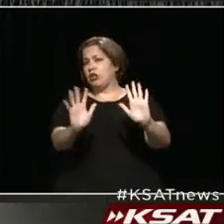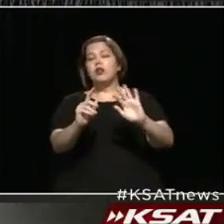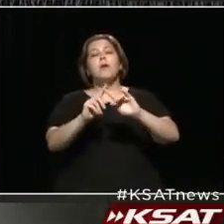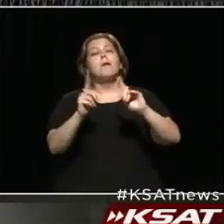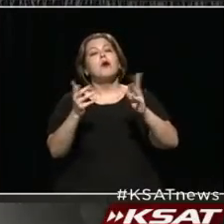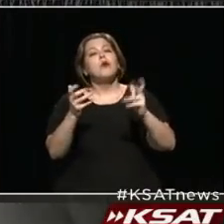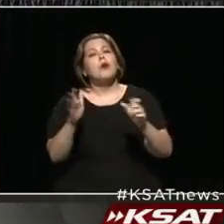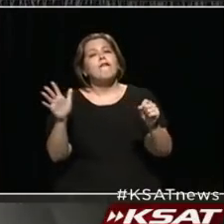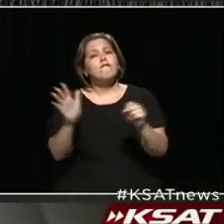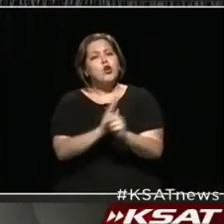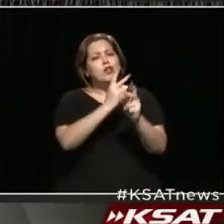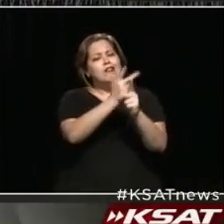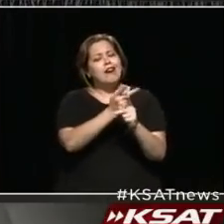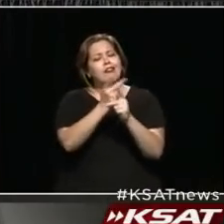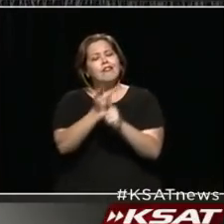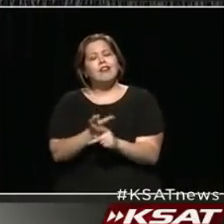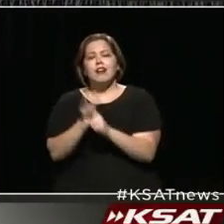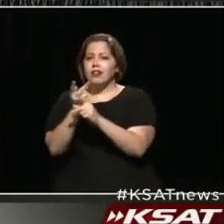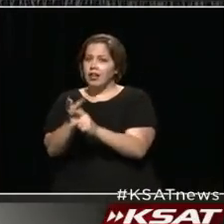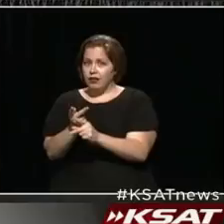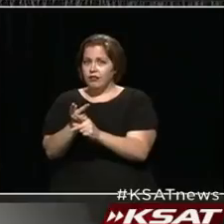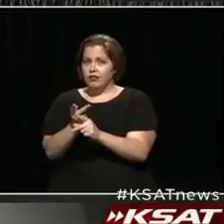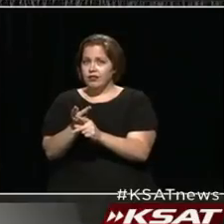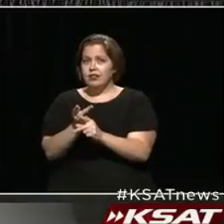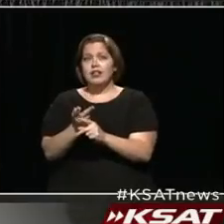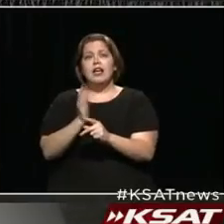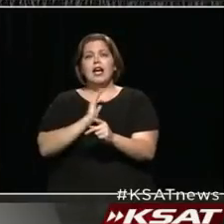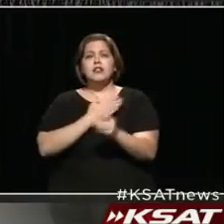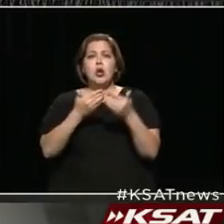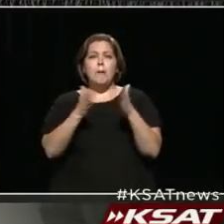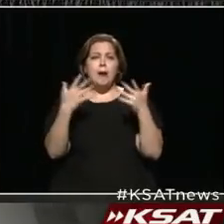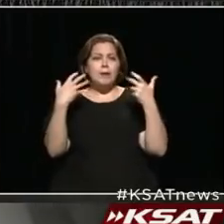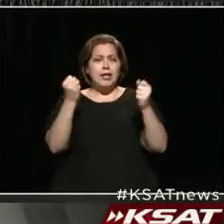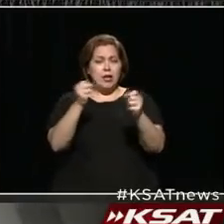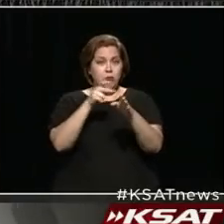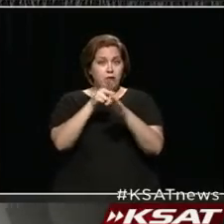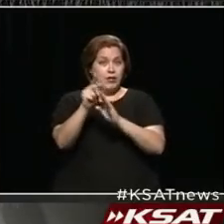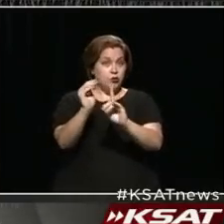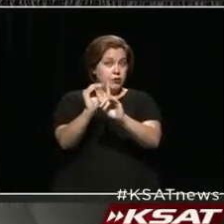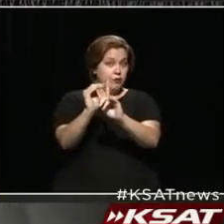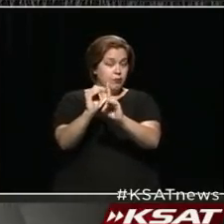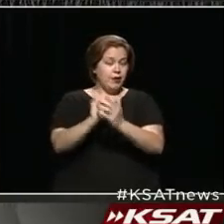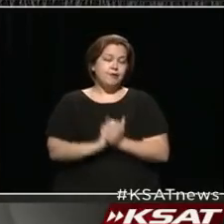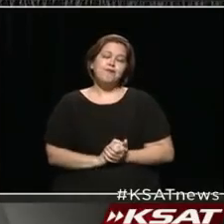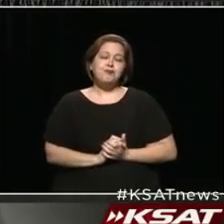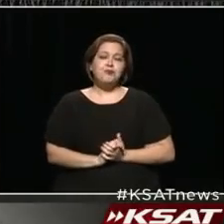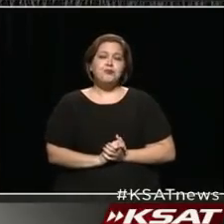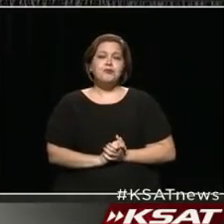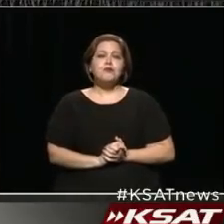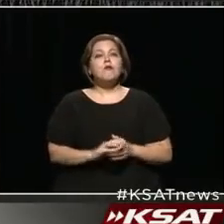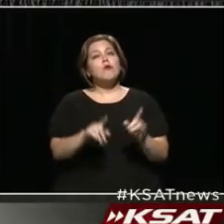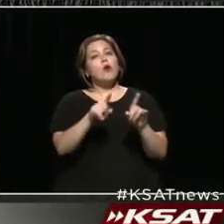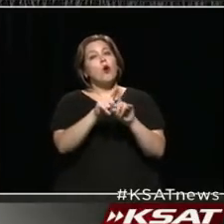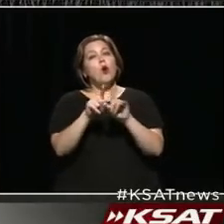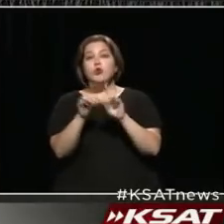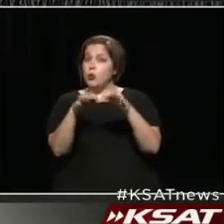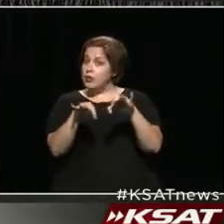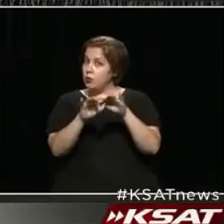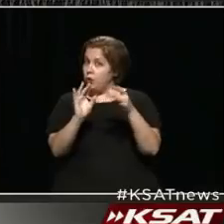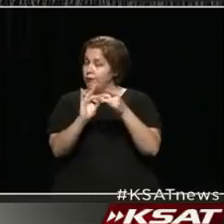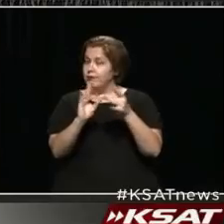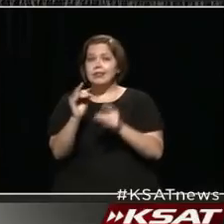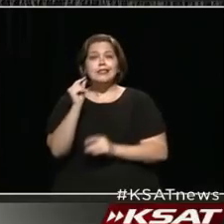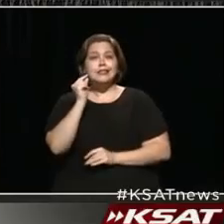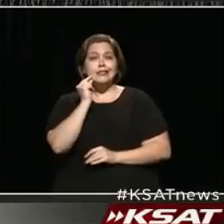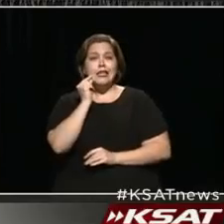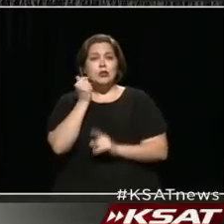to take full precautions as our public health professionals have reminded us. And also, it is worth noting that San